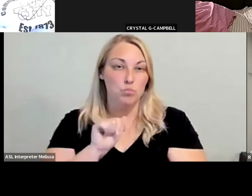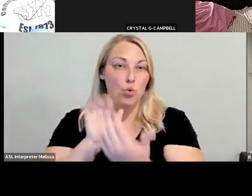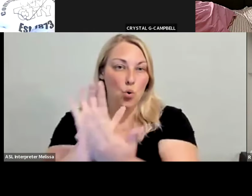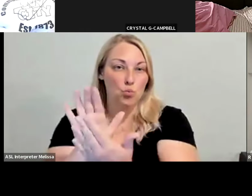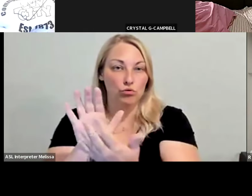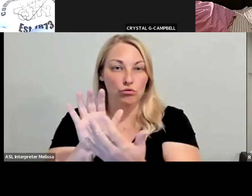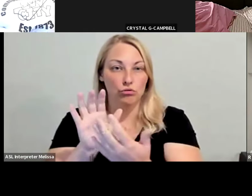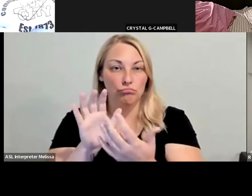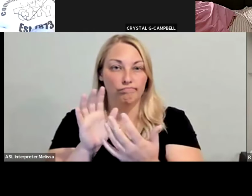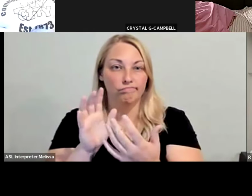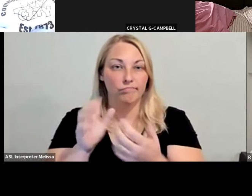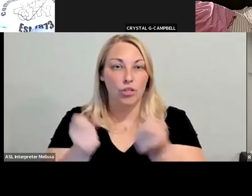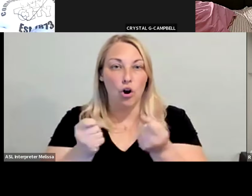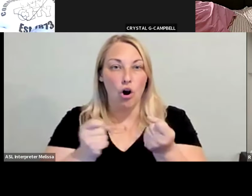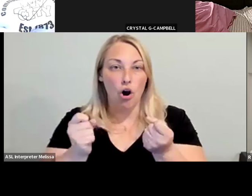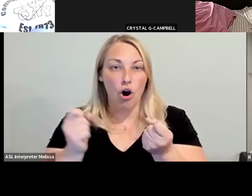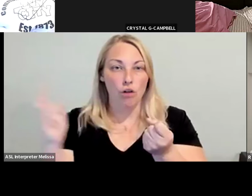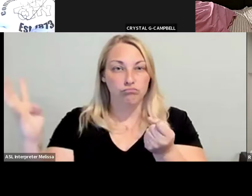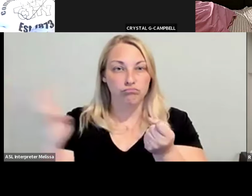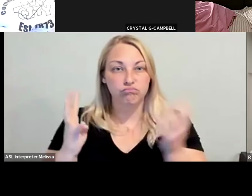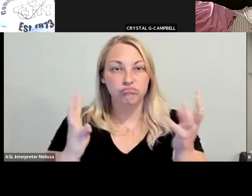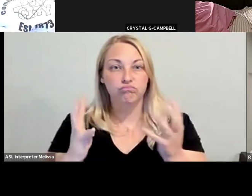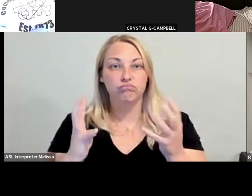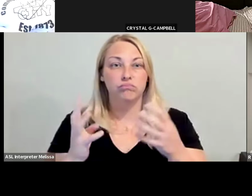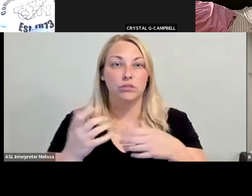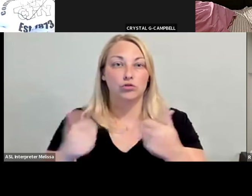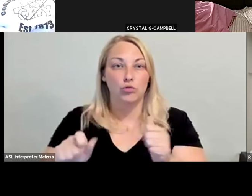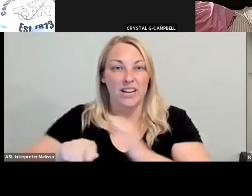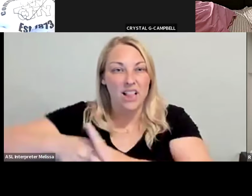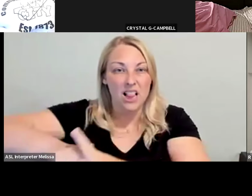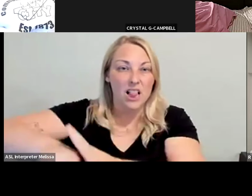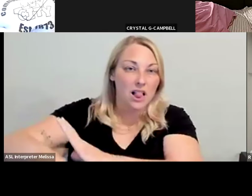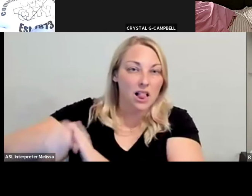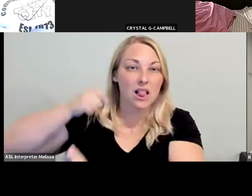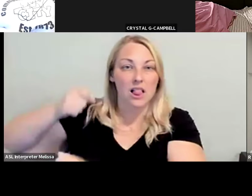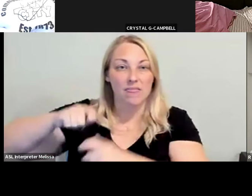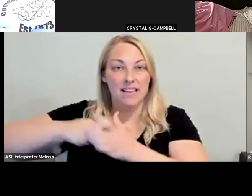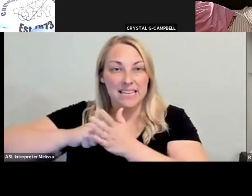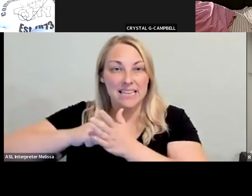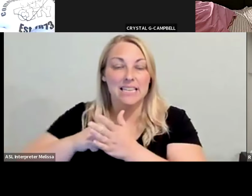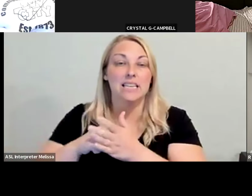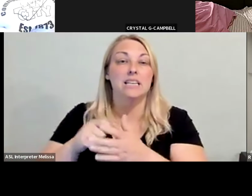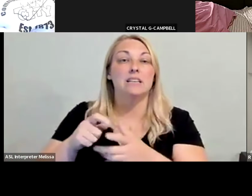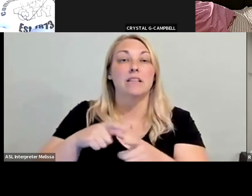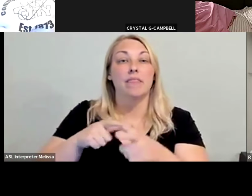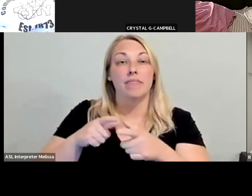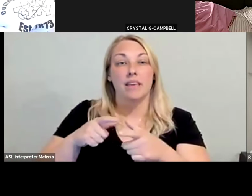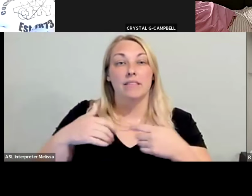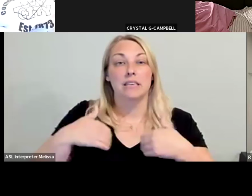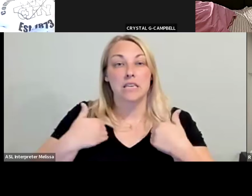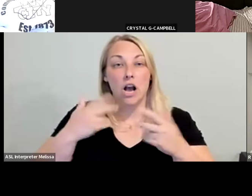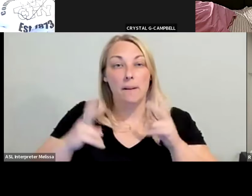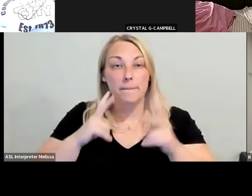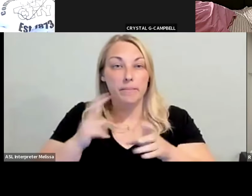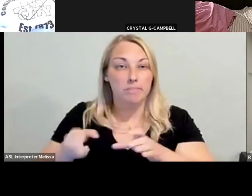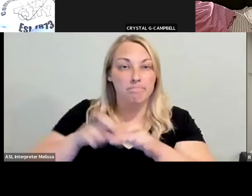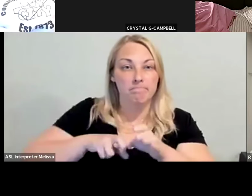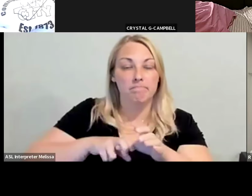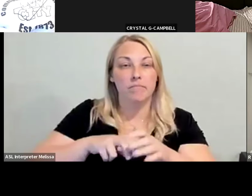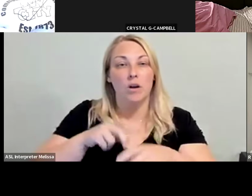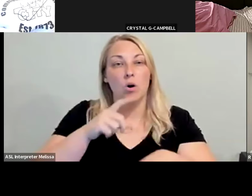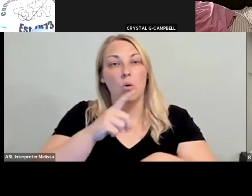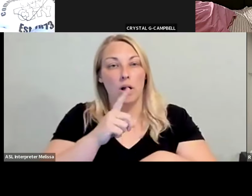their vehicle and try to get in, try to rip their keys out of their hand. They go to get into the car. The victim is able to fight off